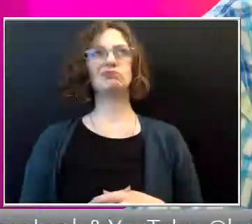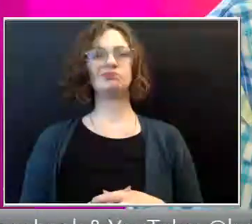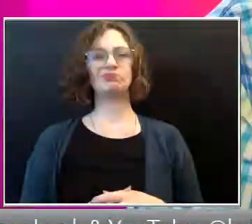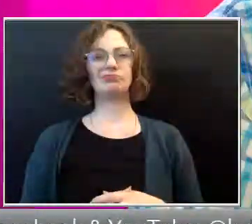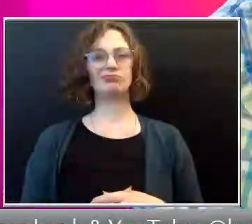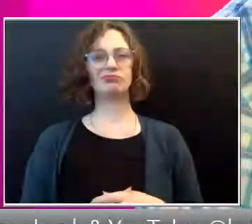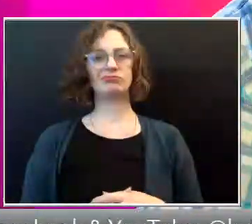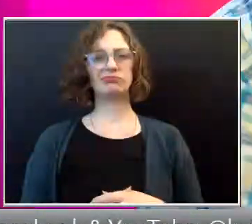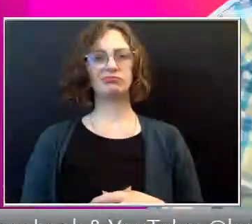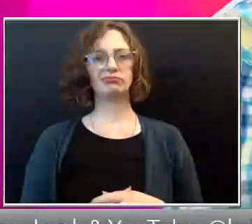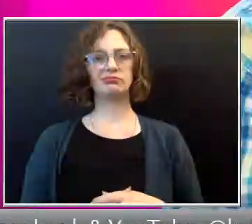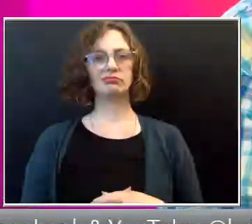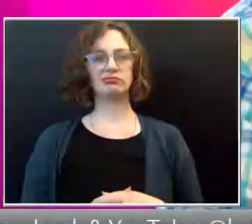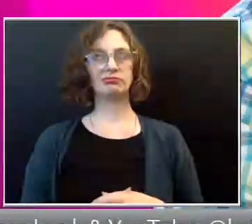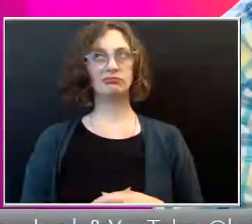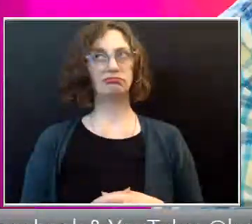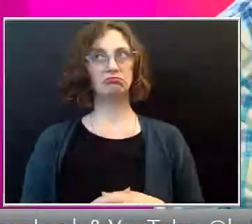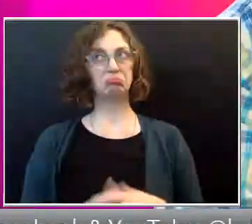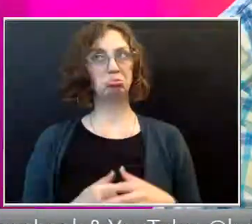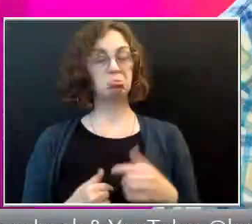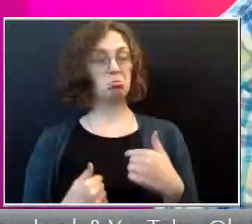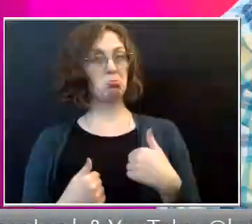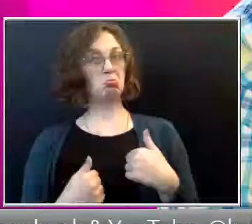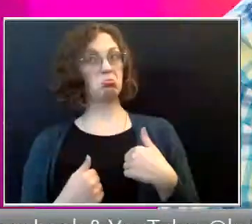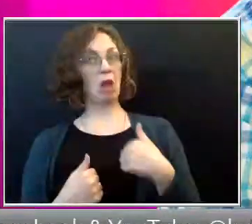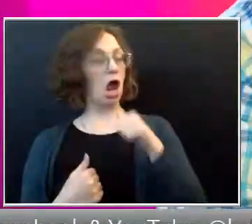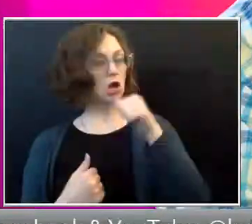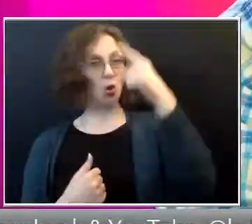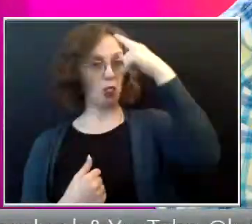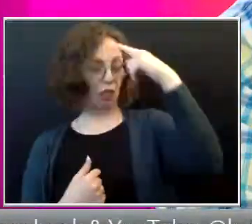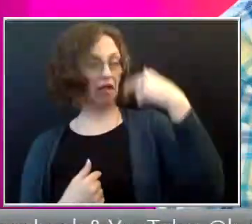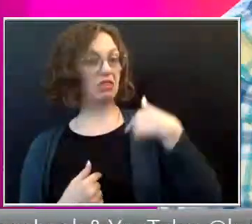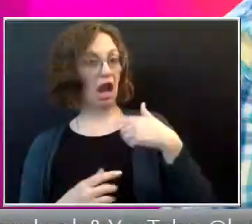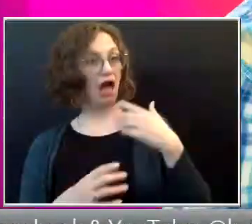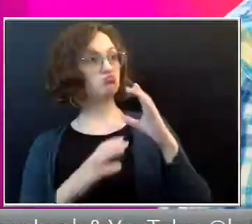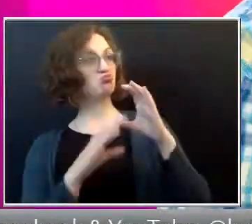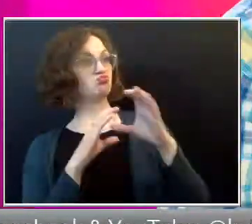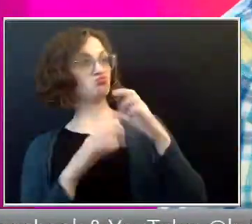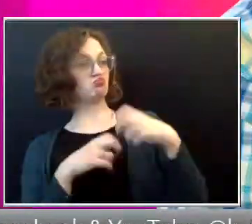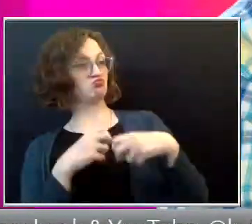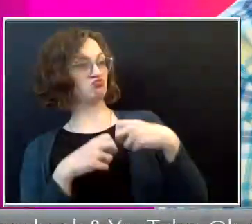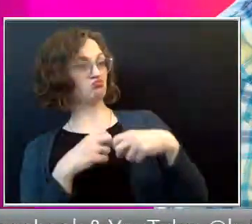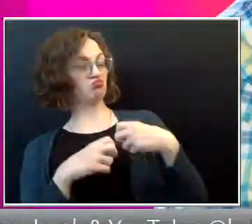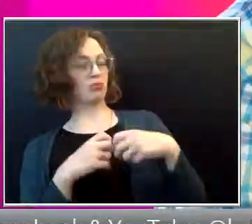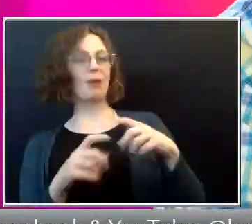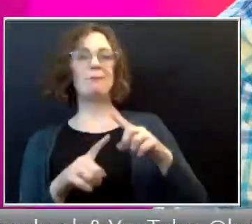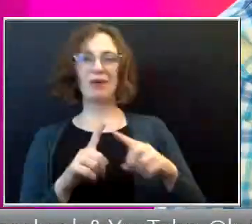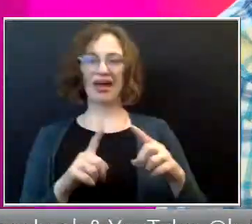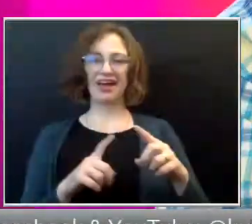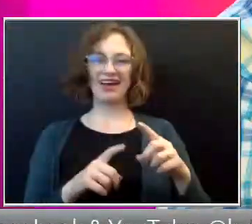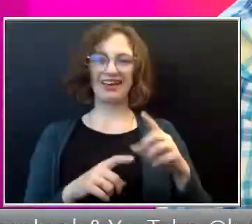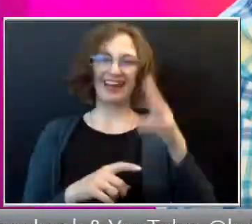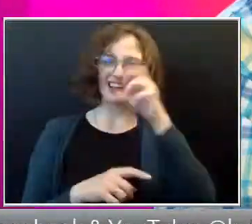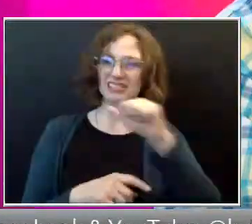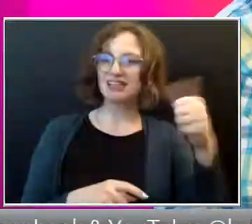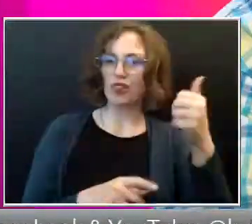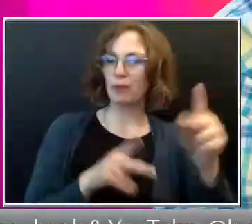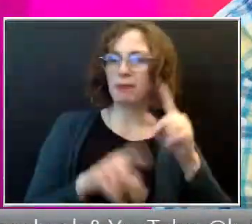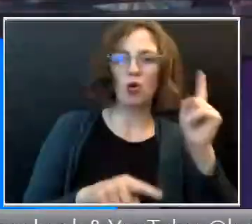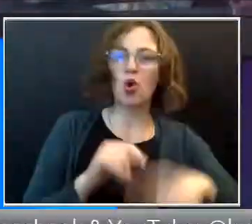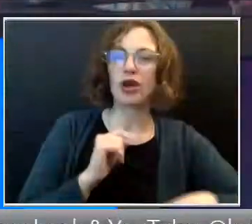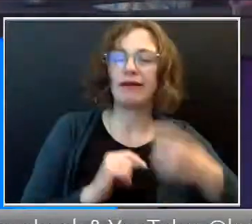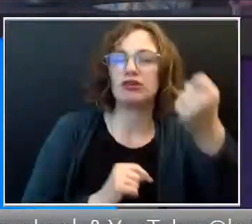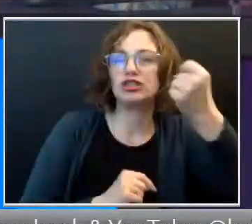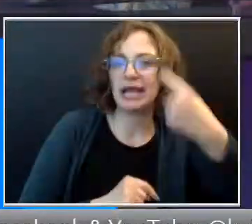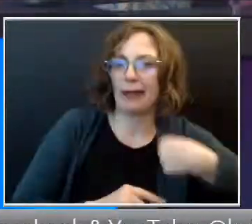a problem communicating, but at times it was hard for others to understand. So I guess maybe there was some slurred speech or something along those lines. We often hear that